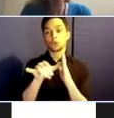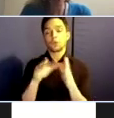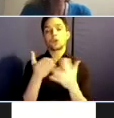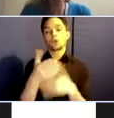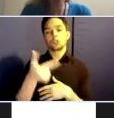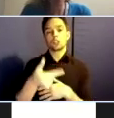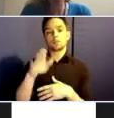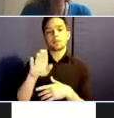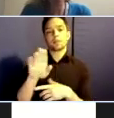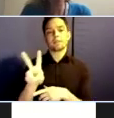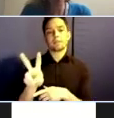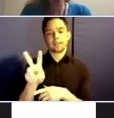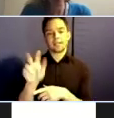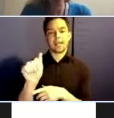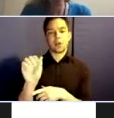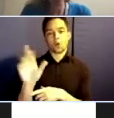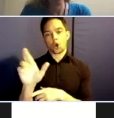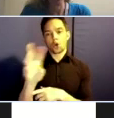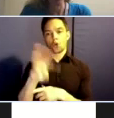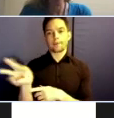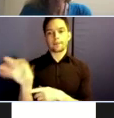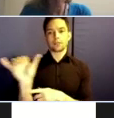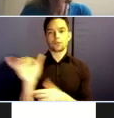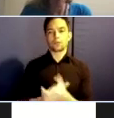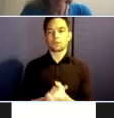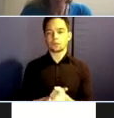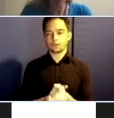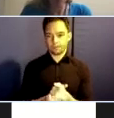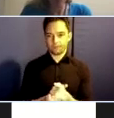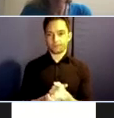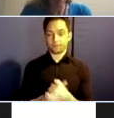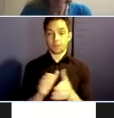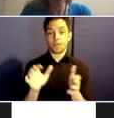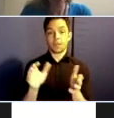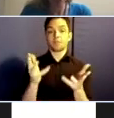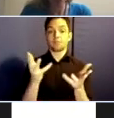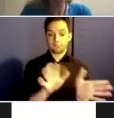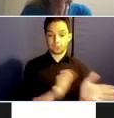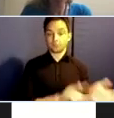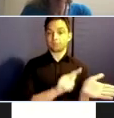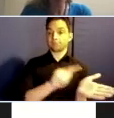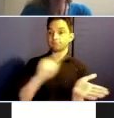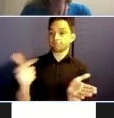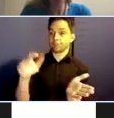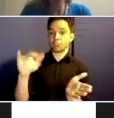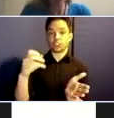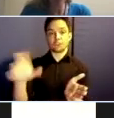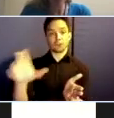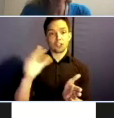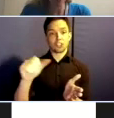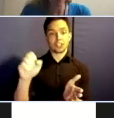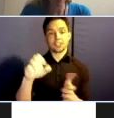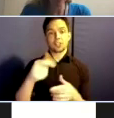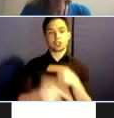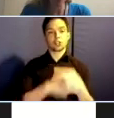GBV AoR website. And with that, let me hand over to Jennifer Chase, our Global GBV